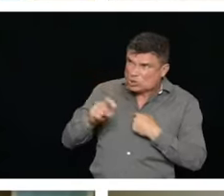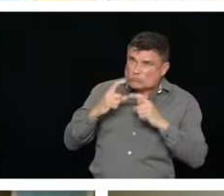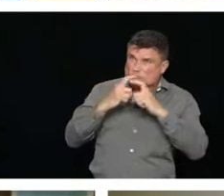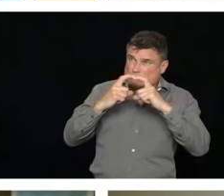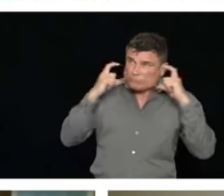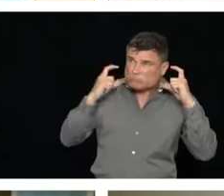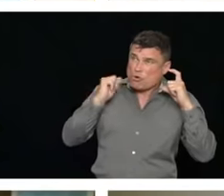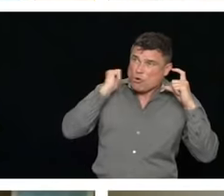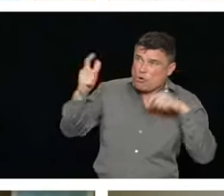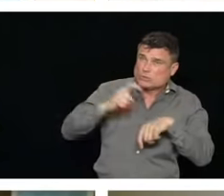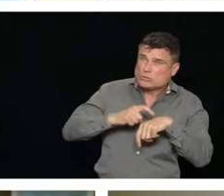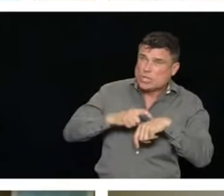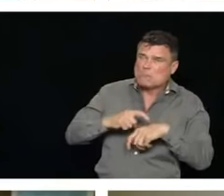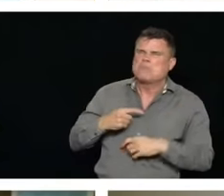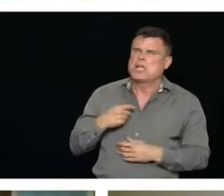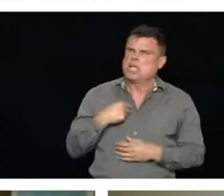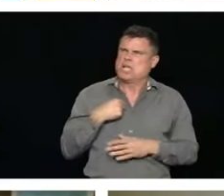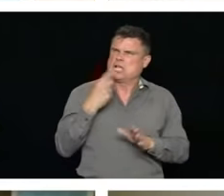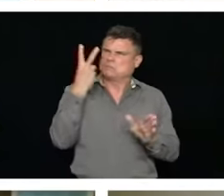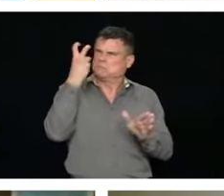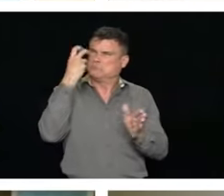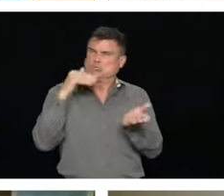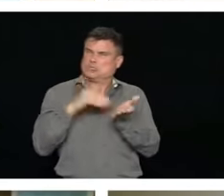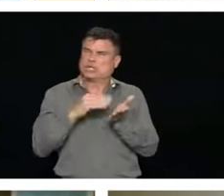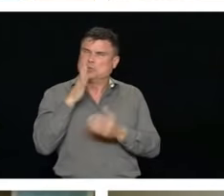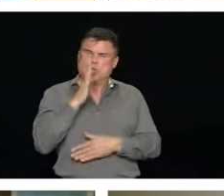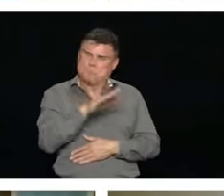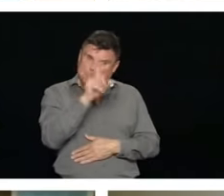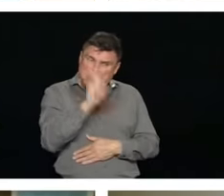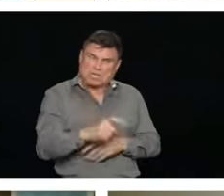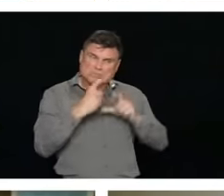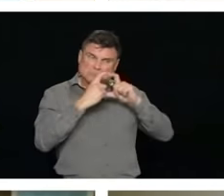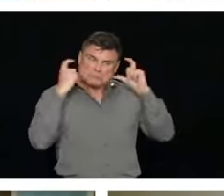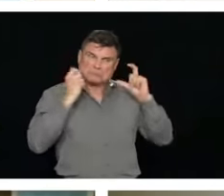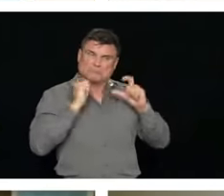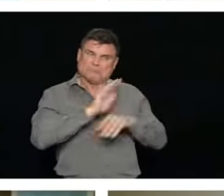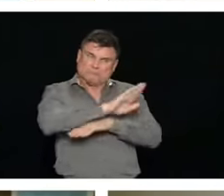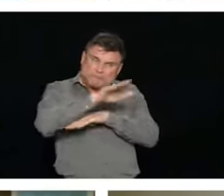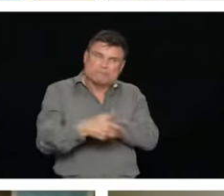know, if you look at that triangle of hierarchy of things you can do,